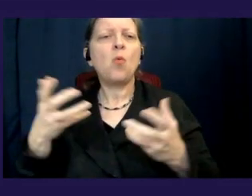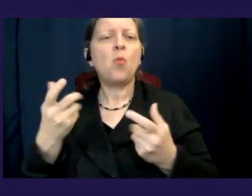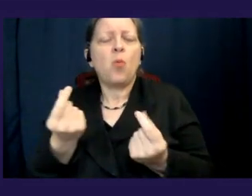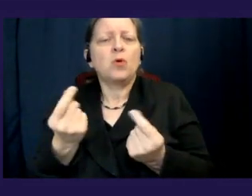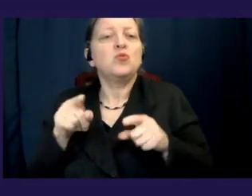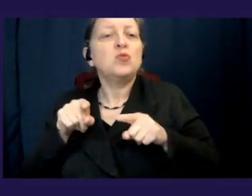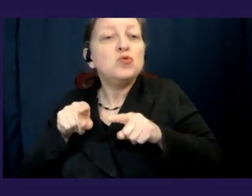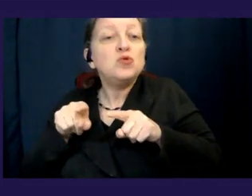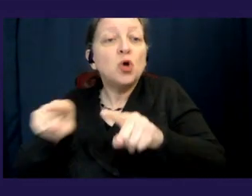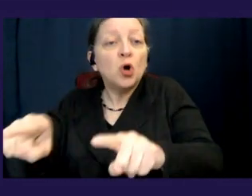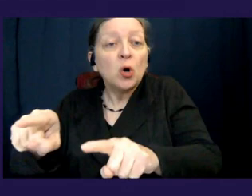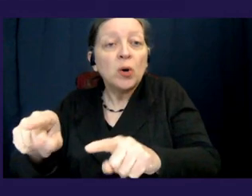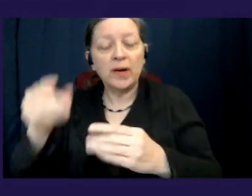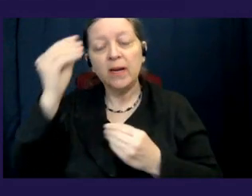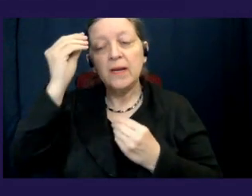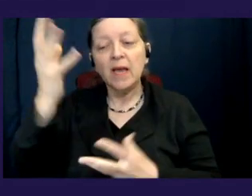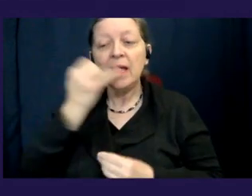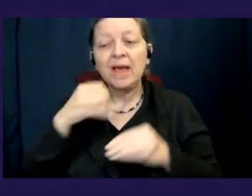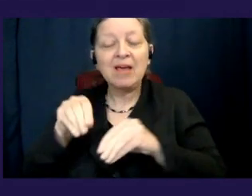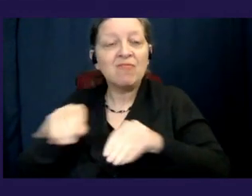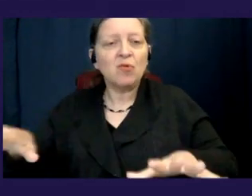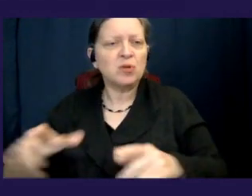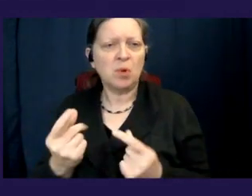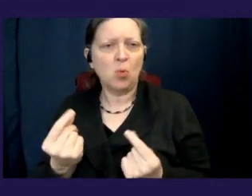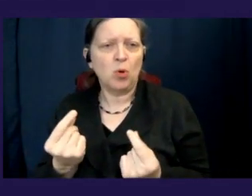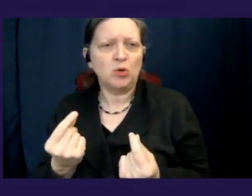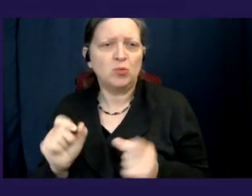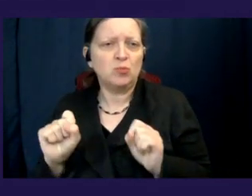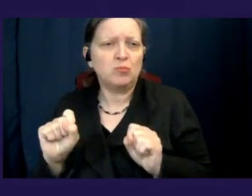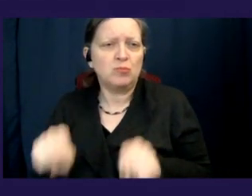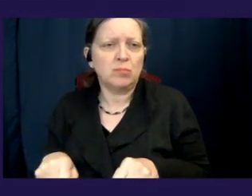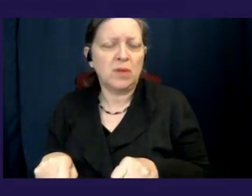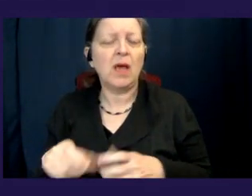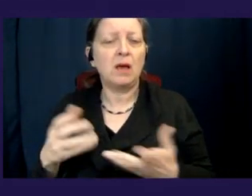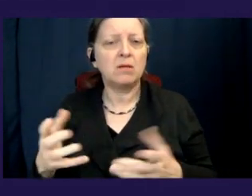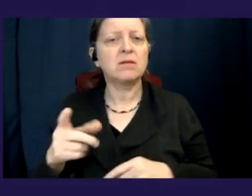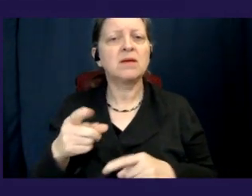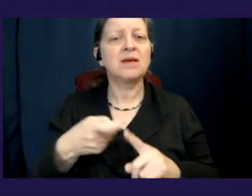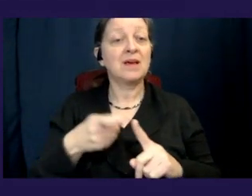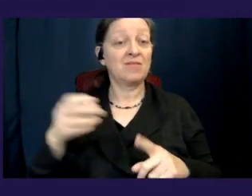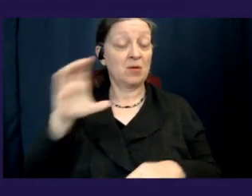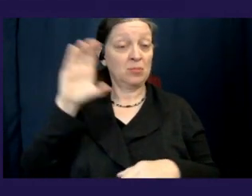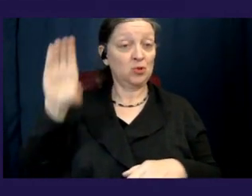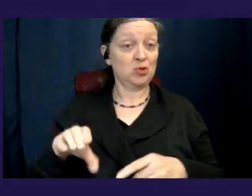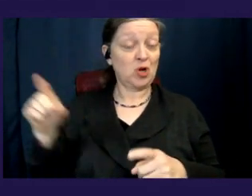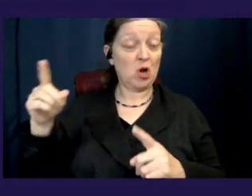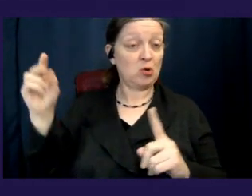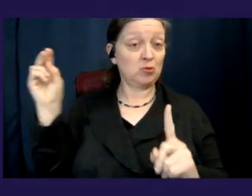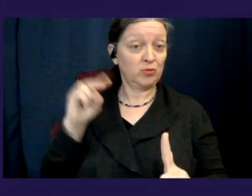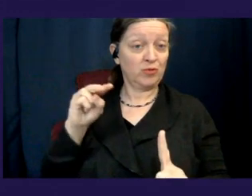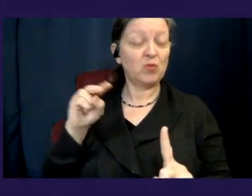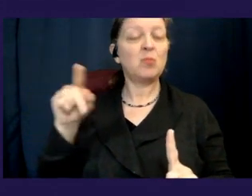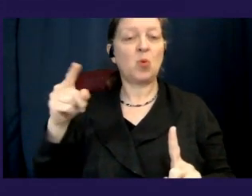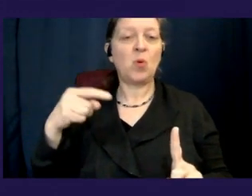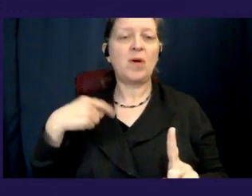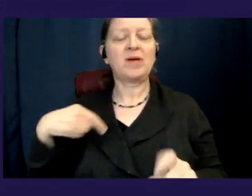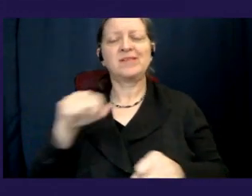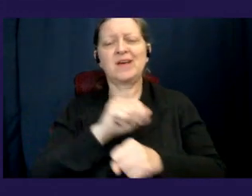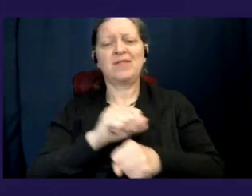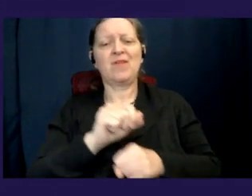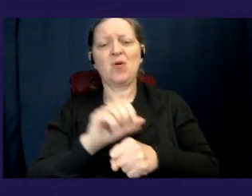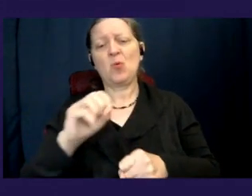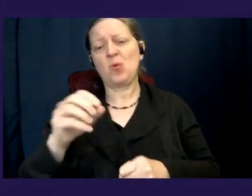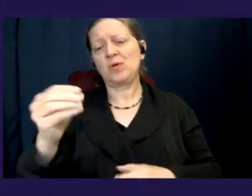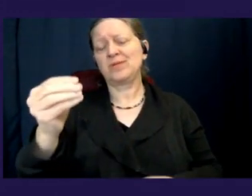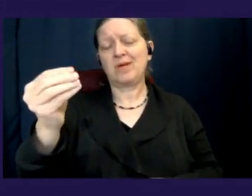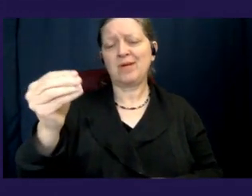is evolving. I'll just say briefly, from Chicago's point of view, I've been working on outbreaks for most of my career, and I always